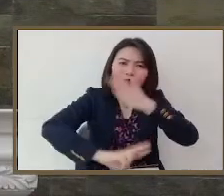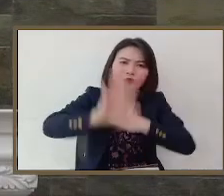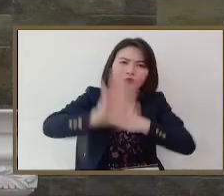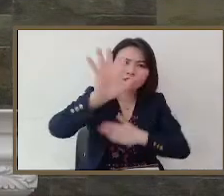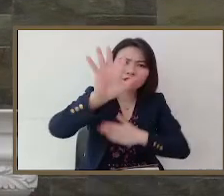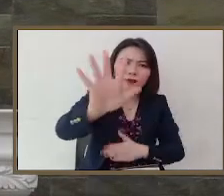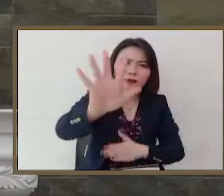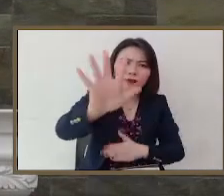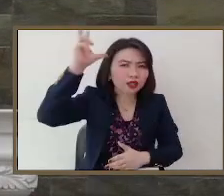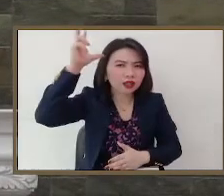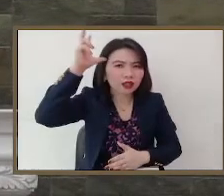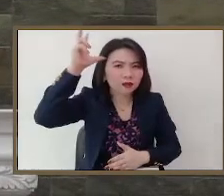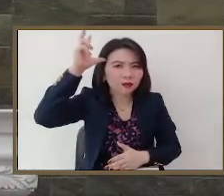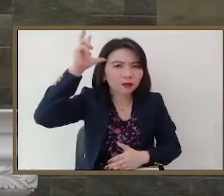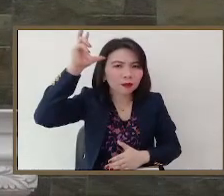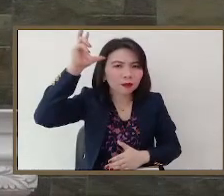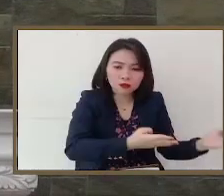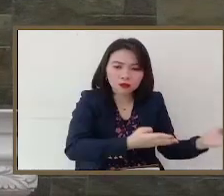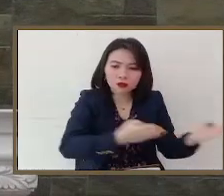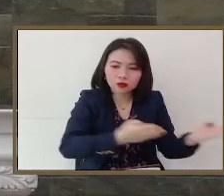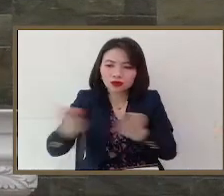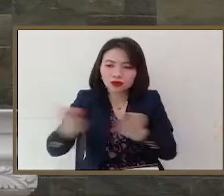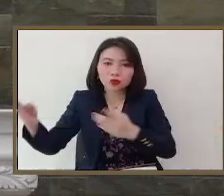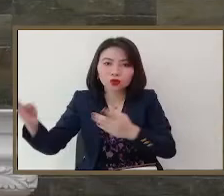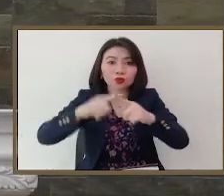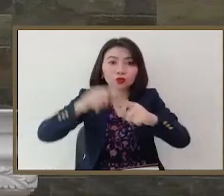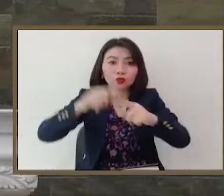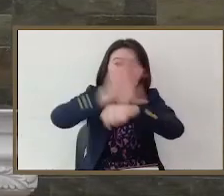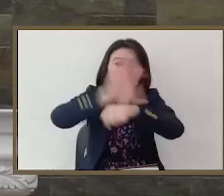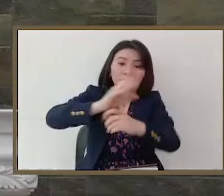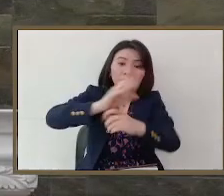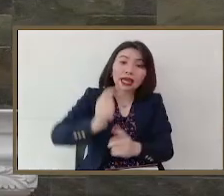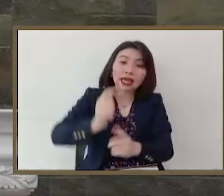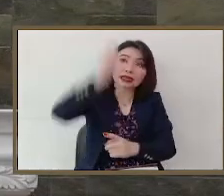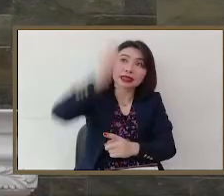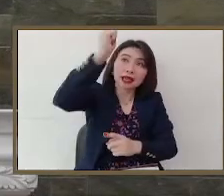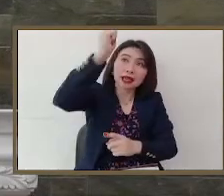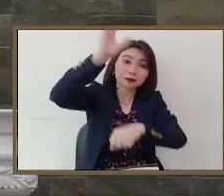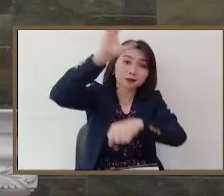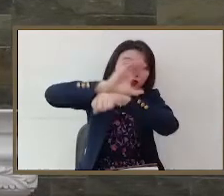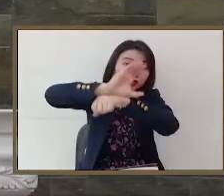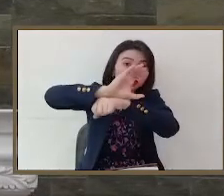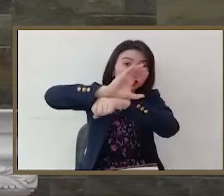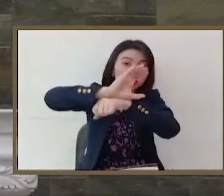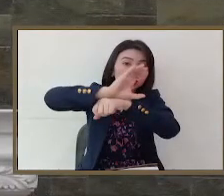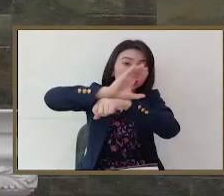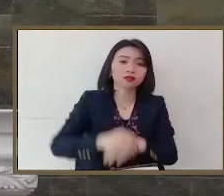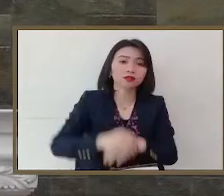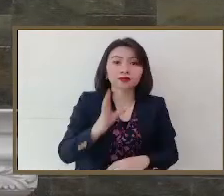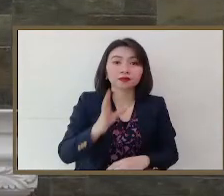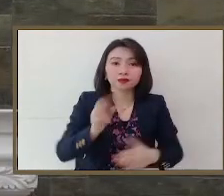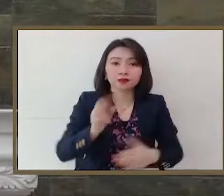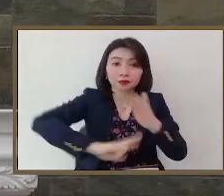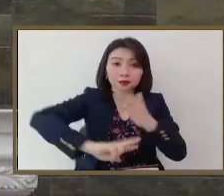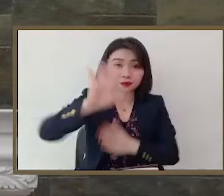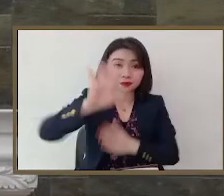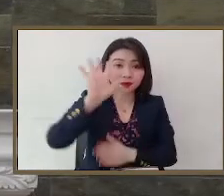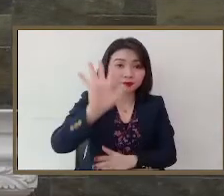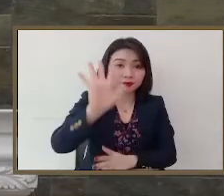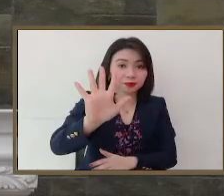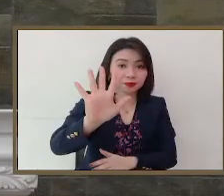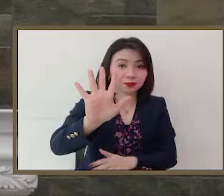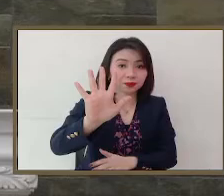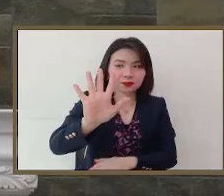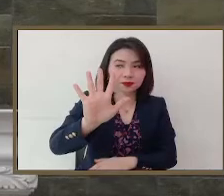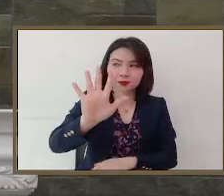the holy city and set him on a pinnacle of the temple and saith unto him, if